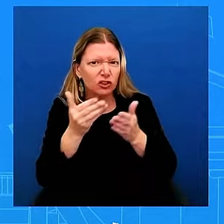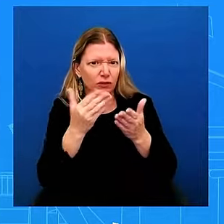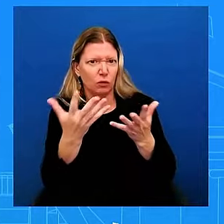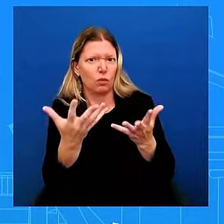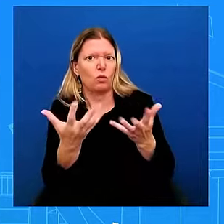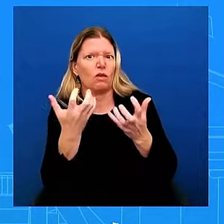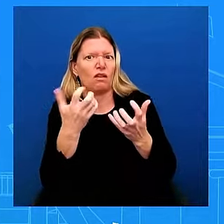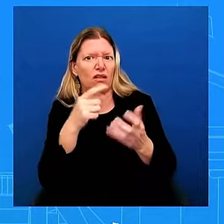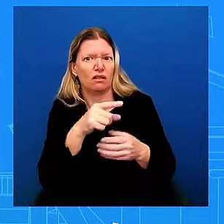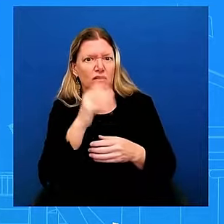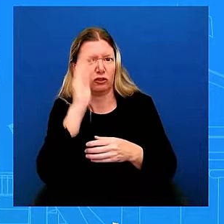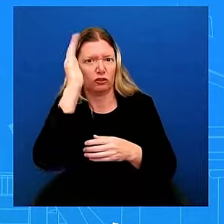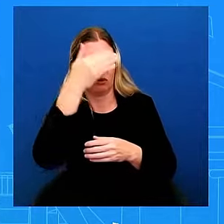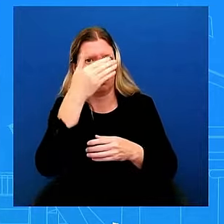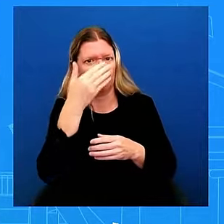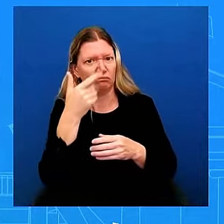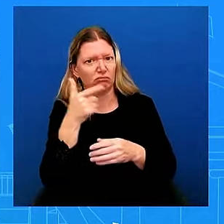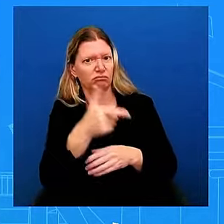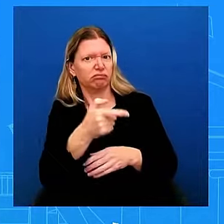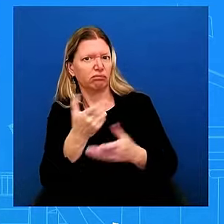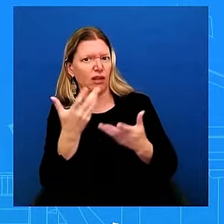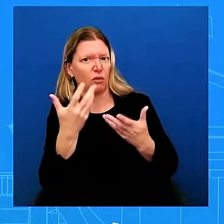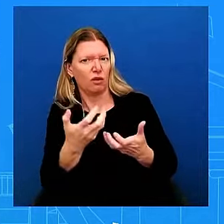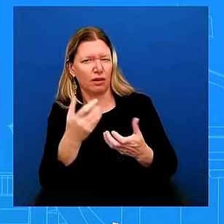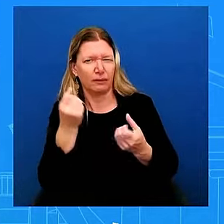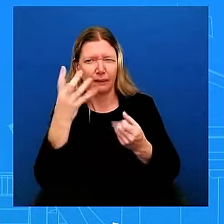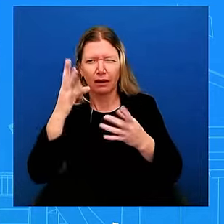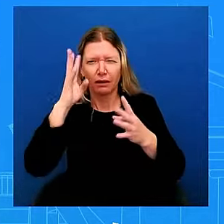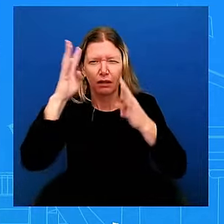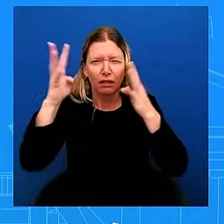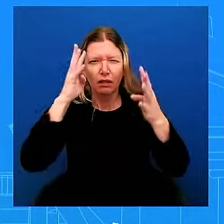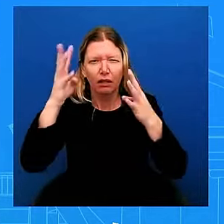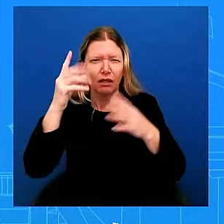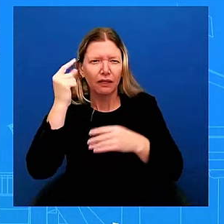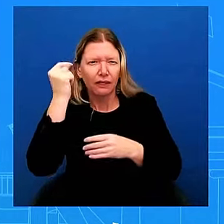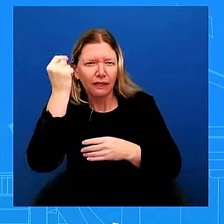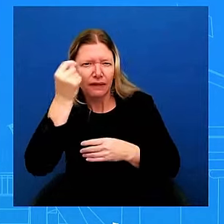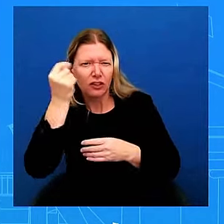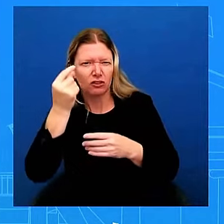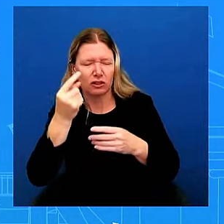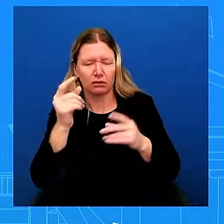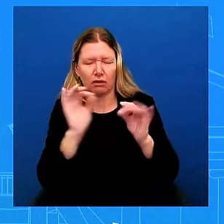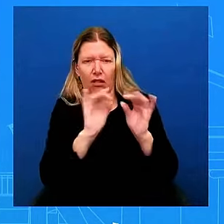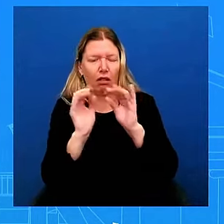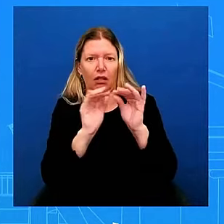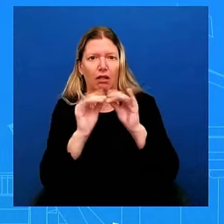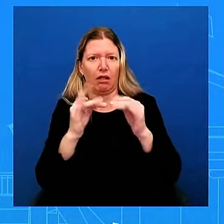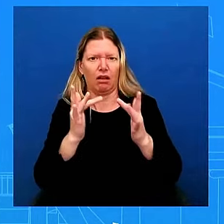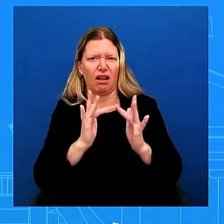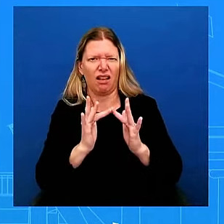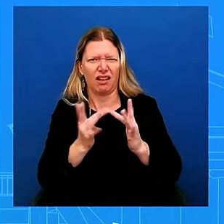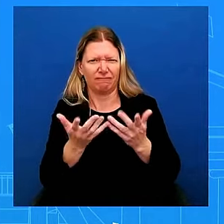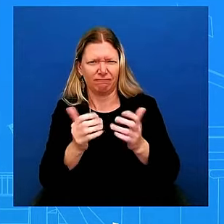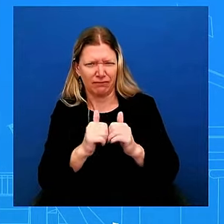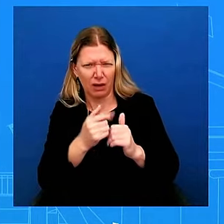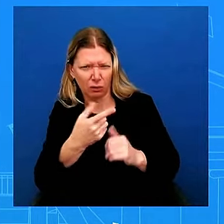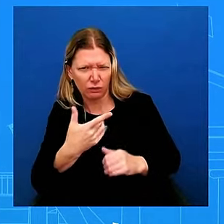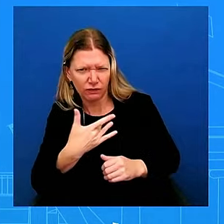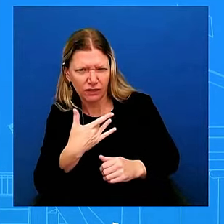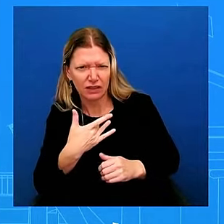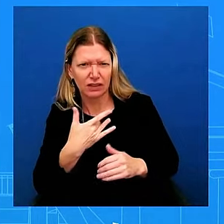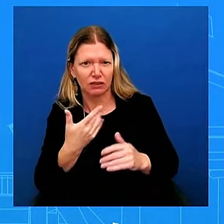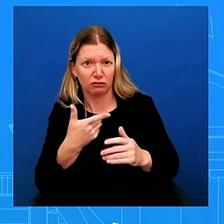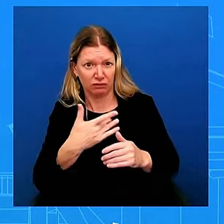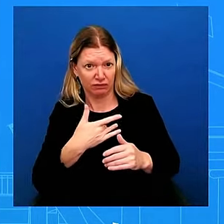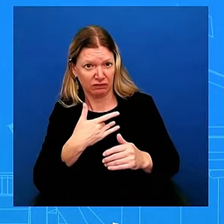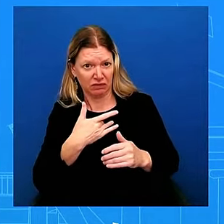theories proliferating online. How do you feel? How does the rank and file feel when they hear that? So let me just say